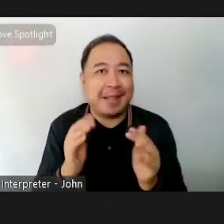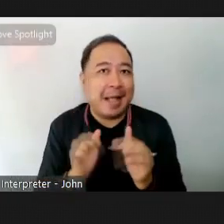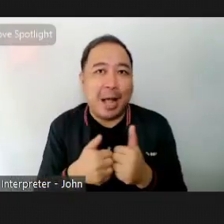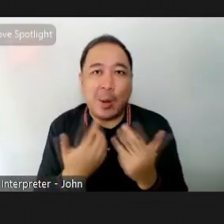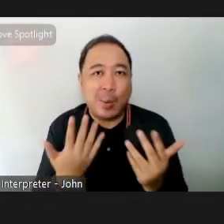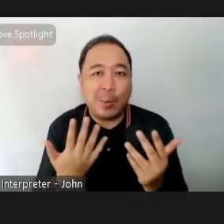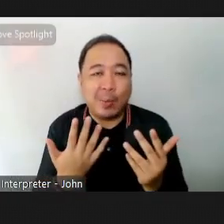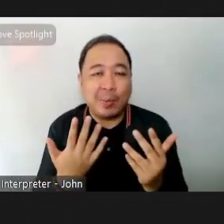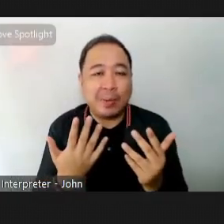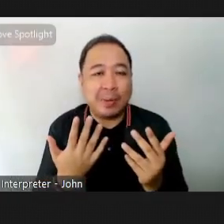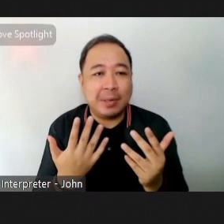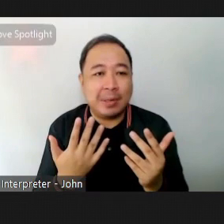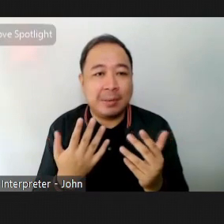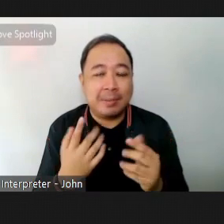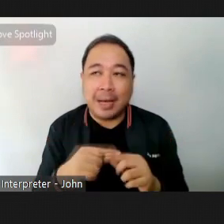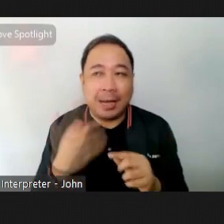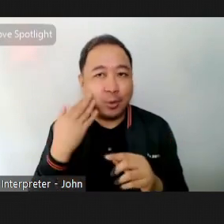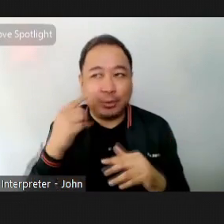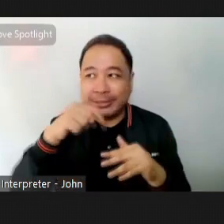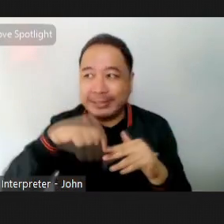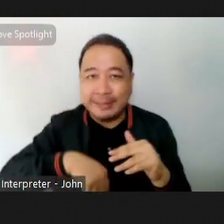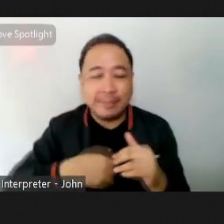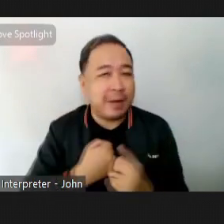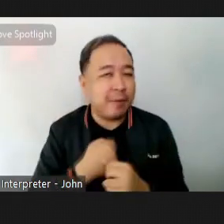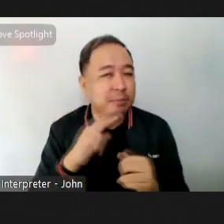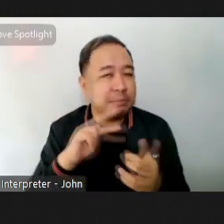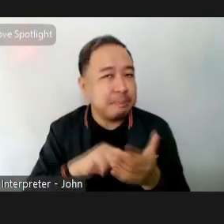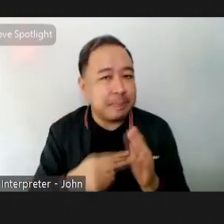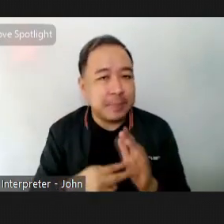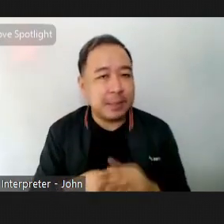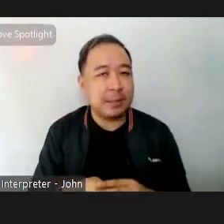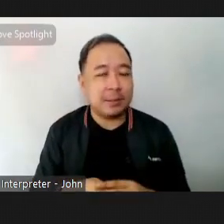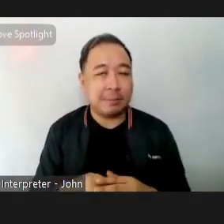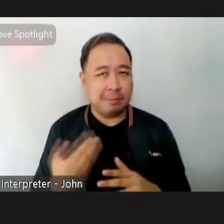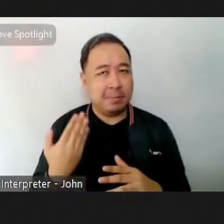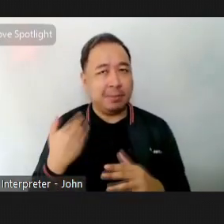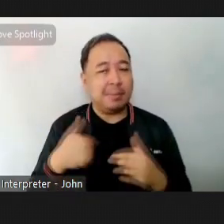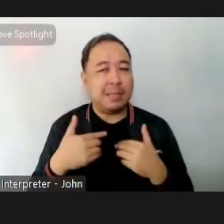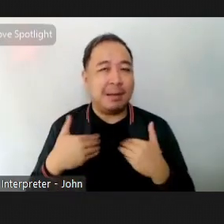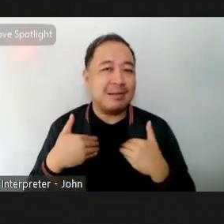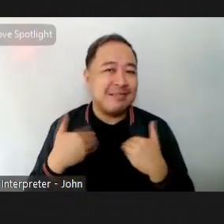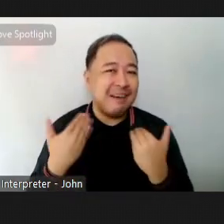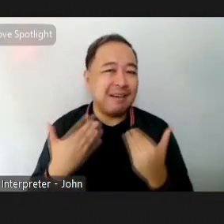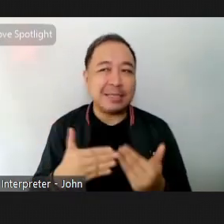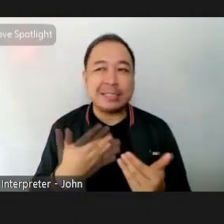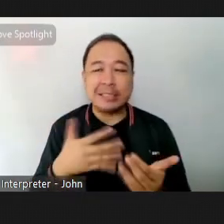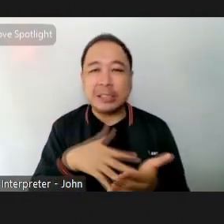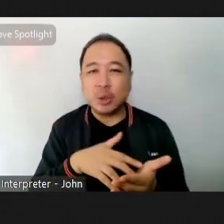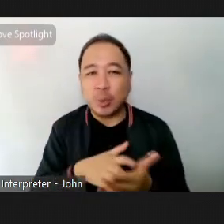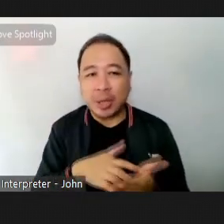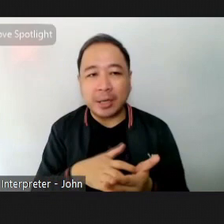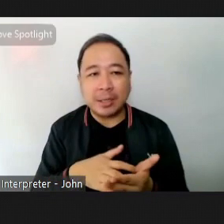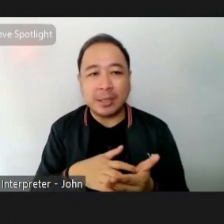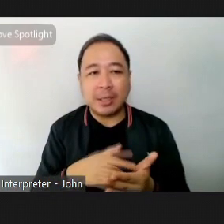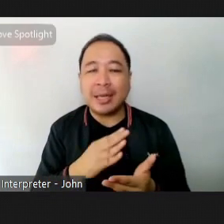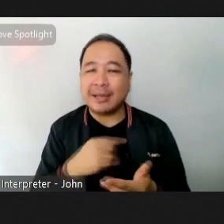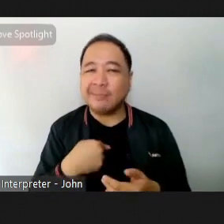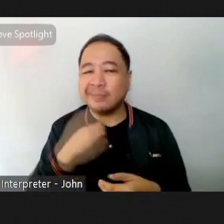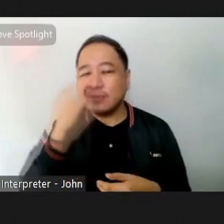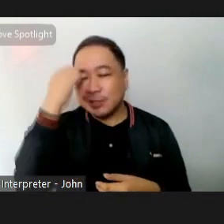didn't really know what love was. I was young, vulnerable, and to be frank, quite